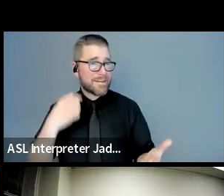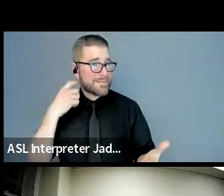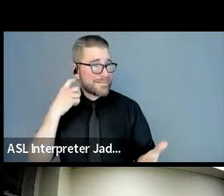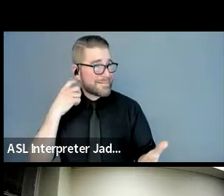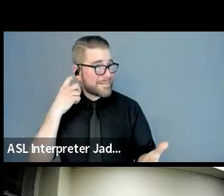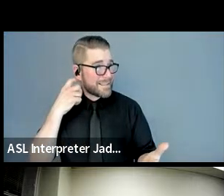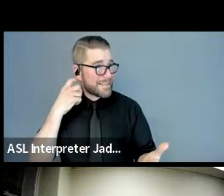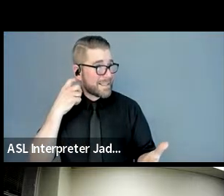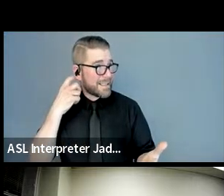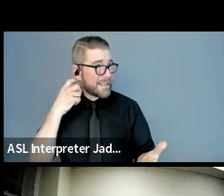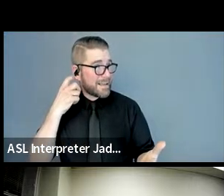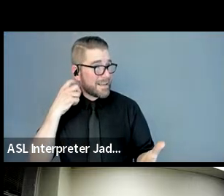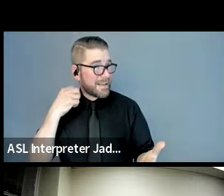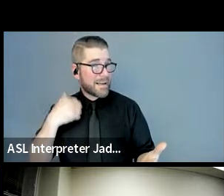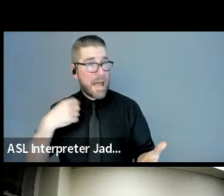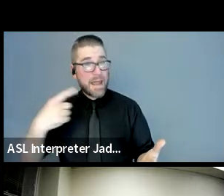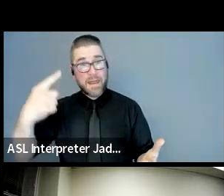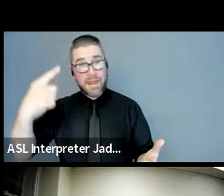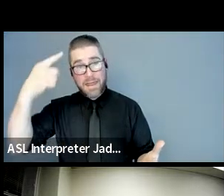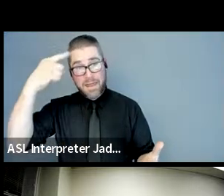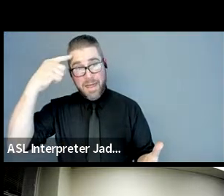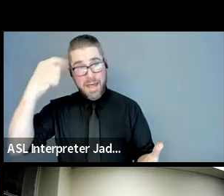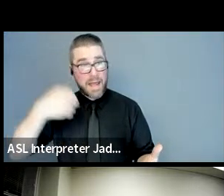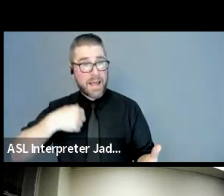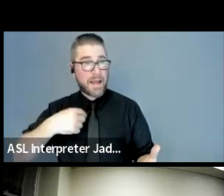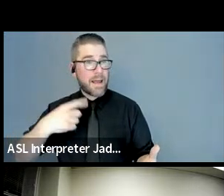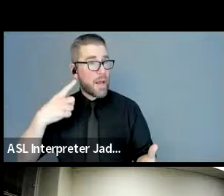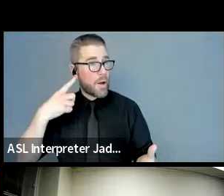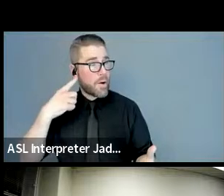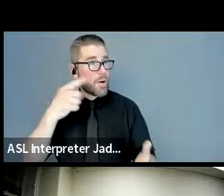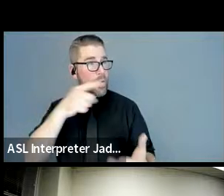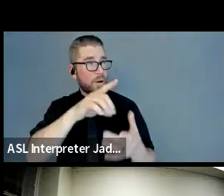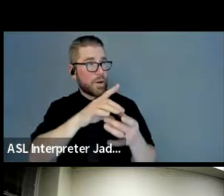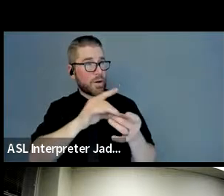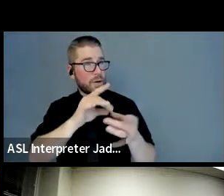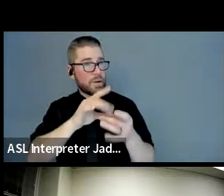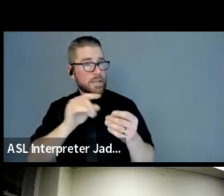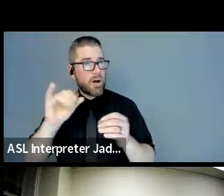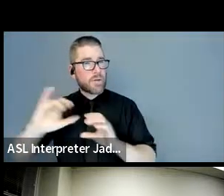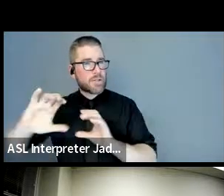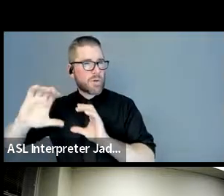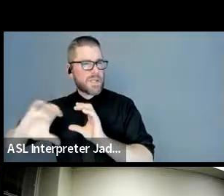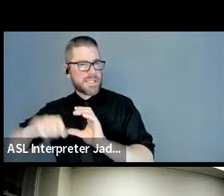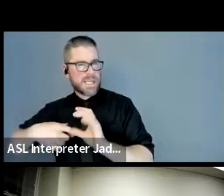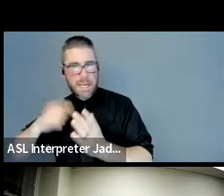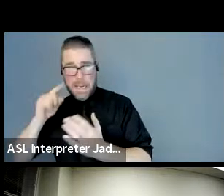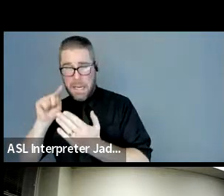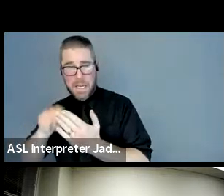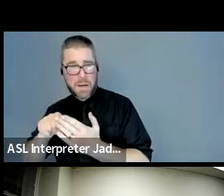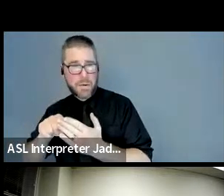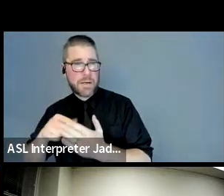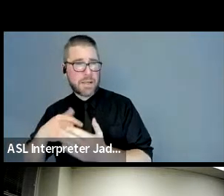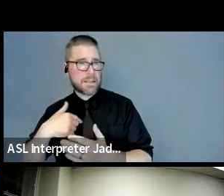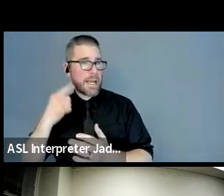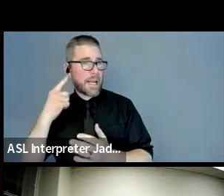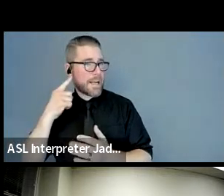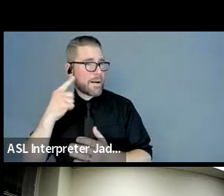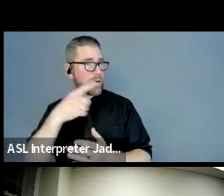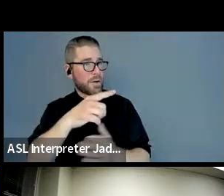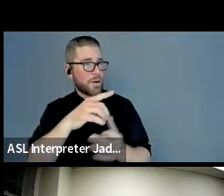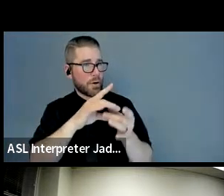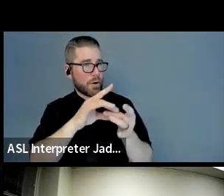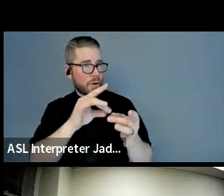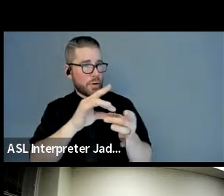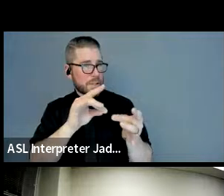said, Debbie, and with what you commented on the chat, it feels like what I'm hearing you say and what I'm hearing